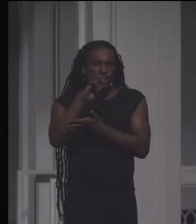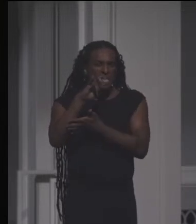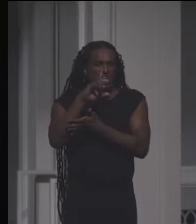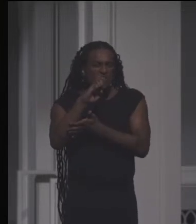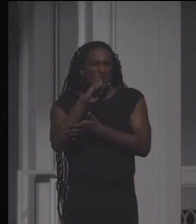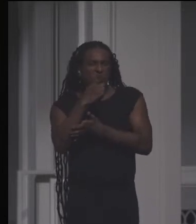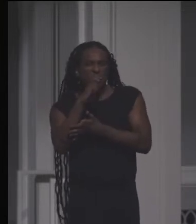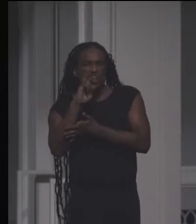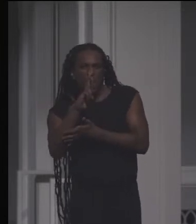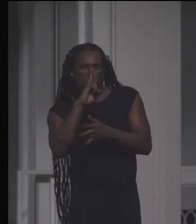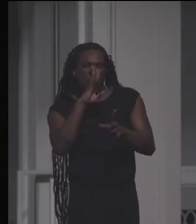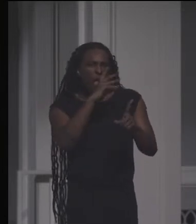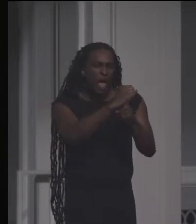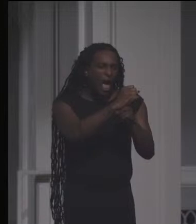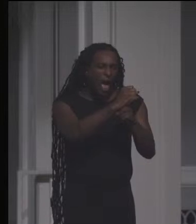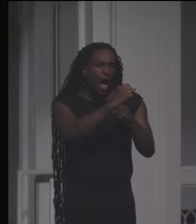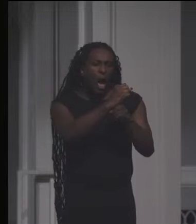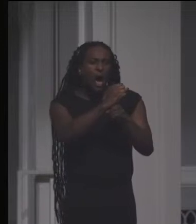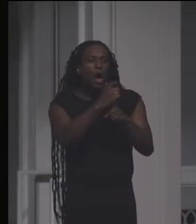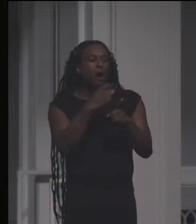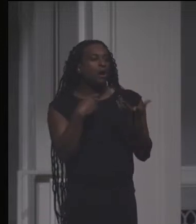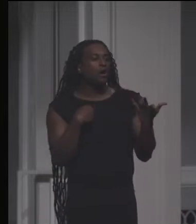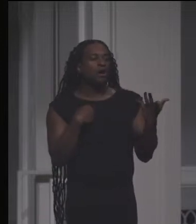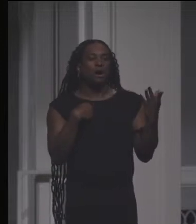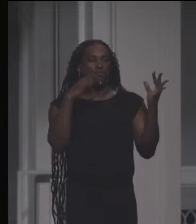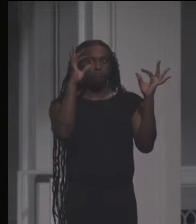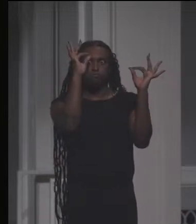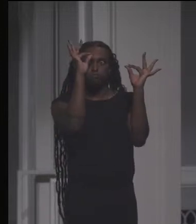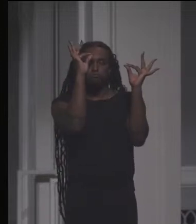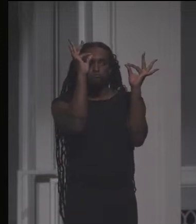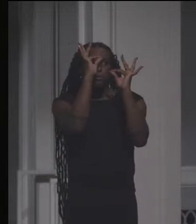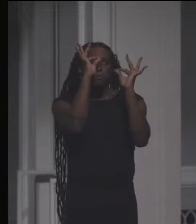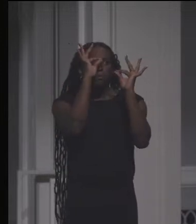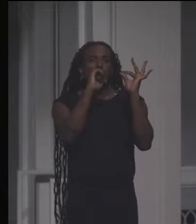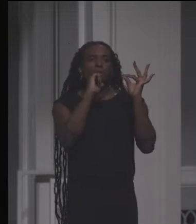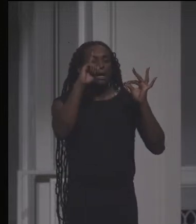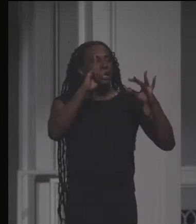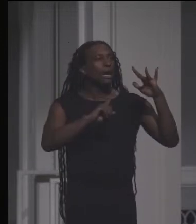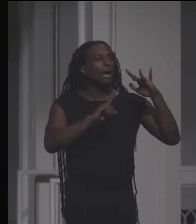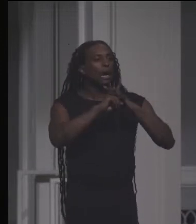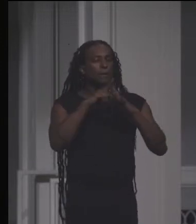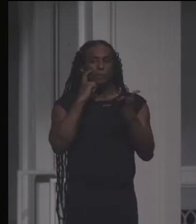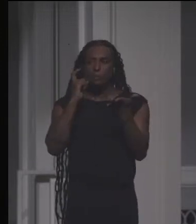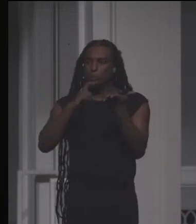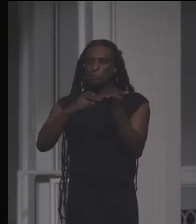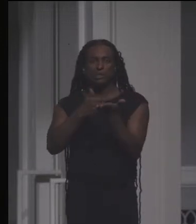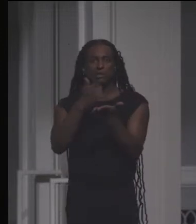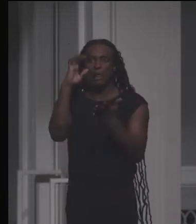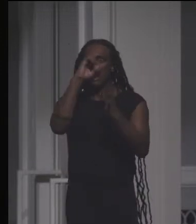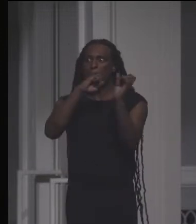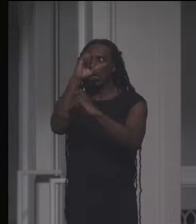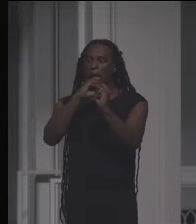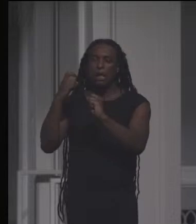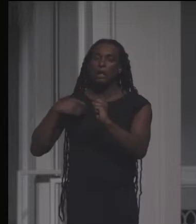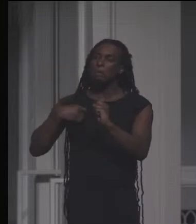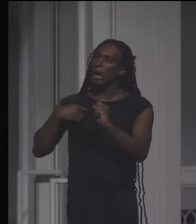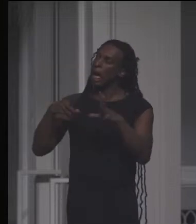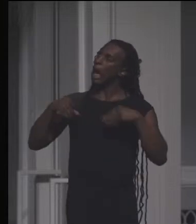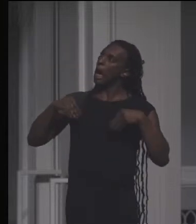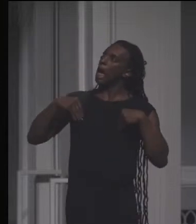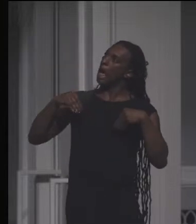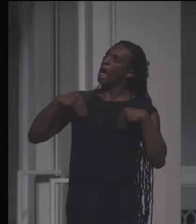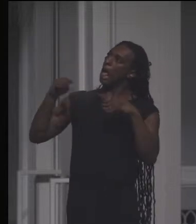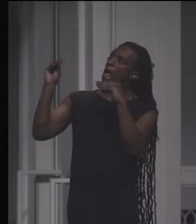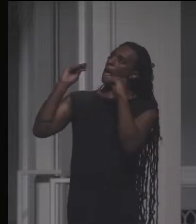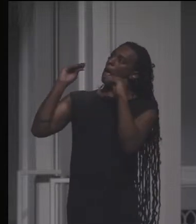hadn't had room. I hadn't even thought to try identify all the other assumptions I'd been fed, along with